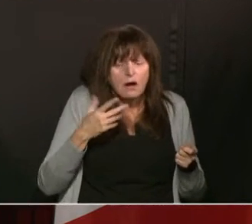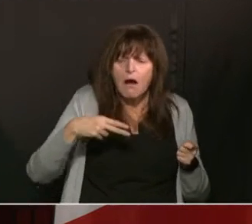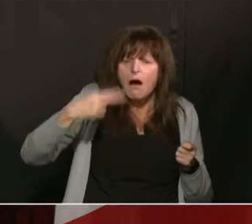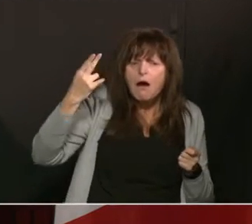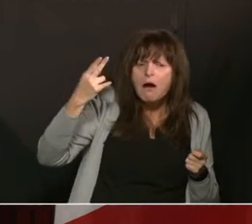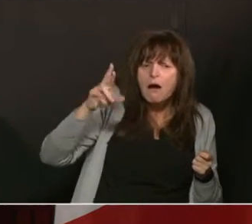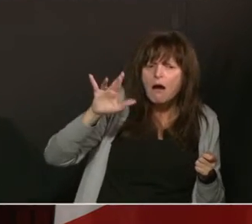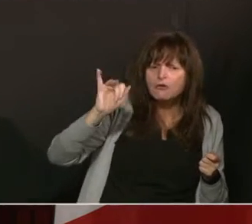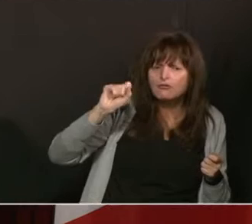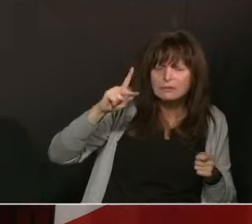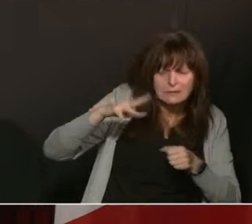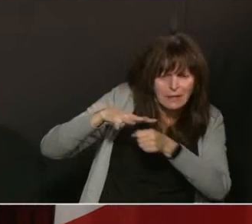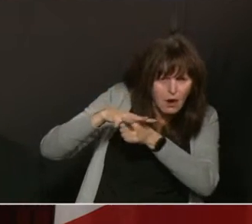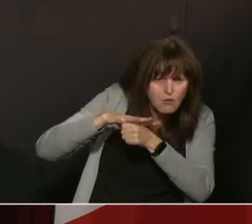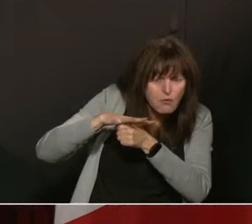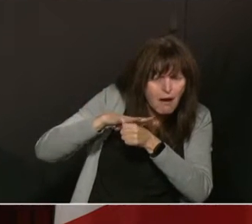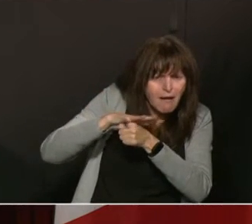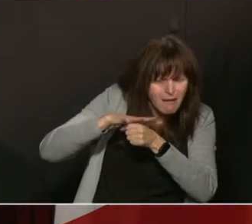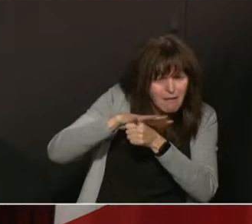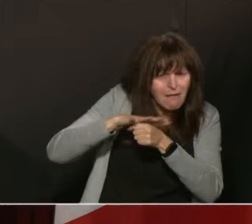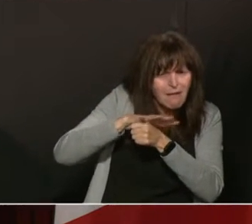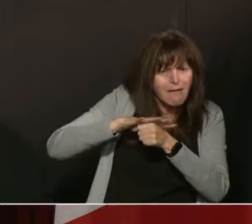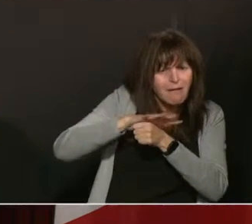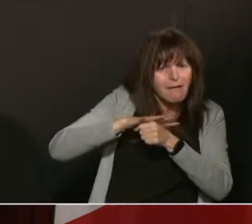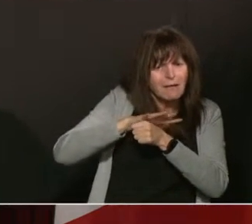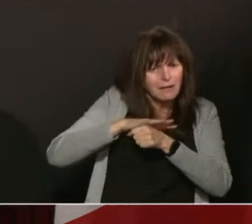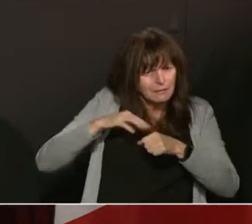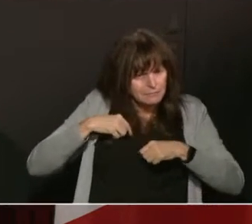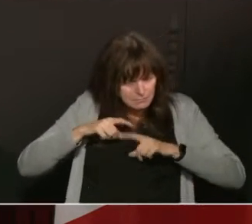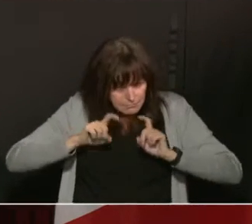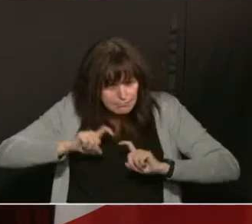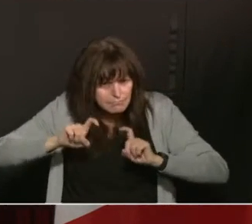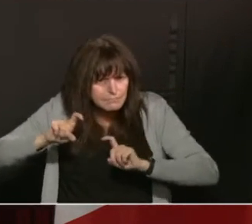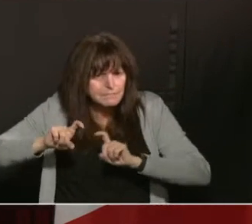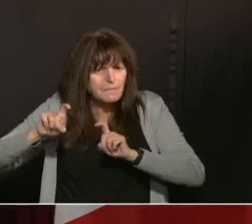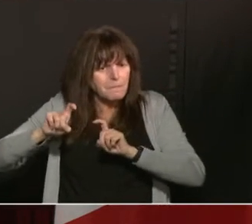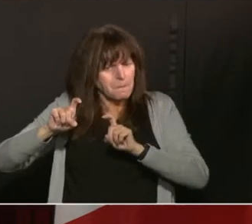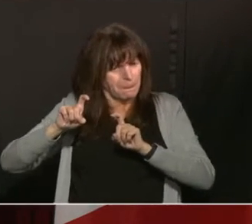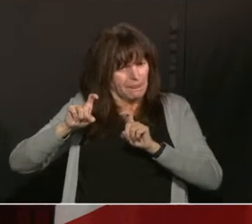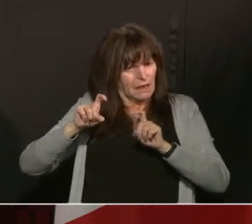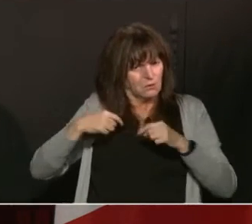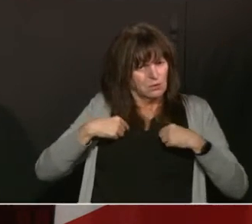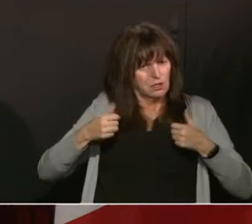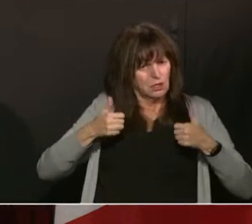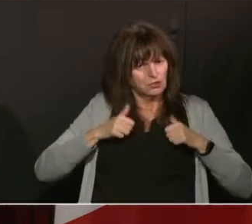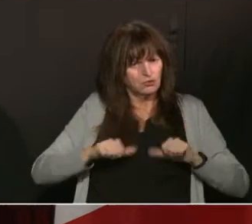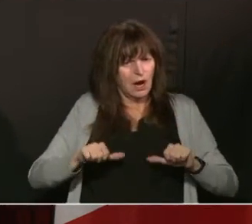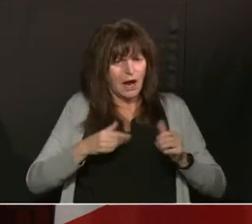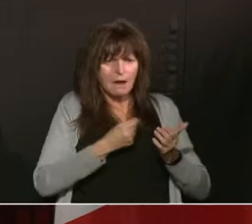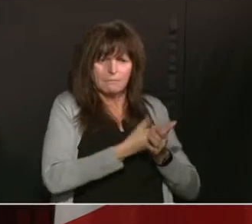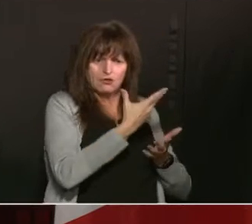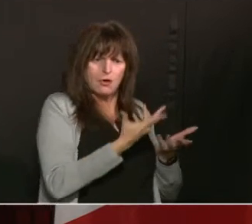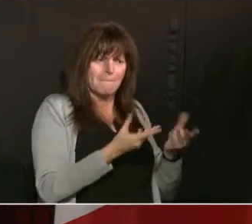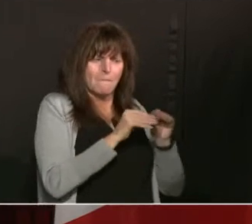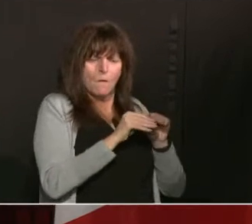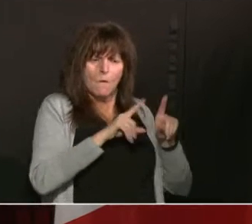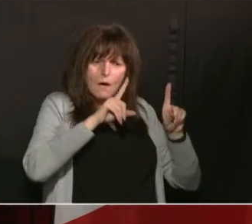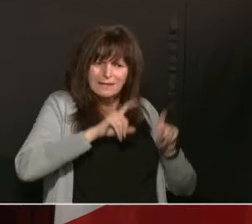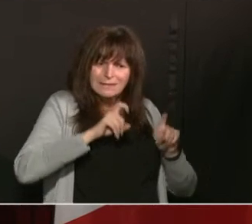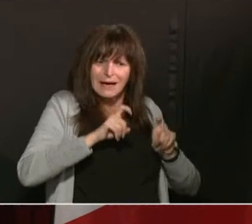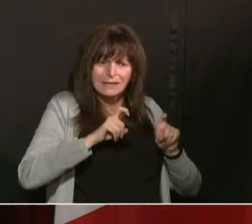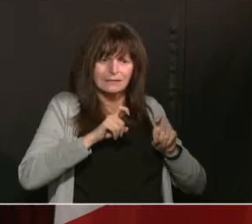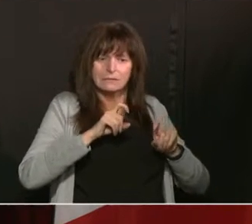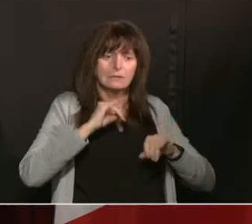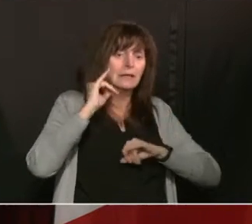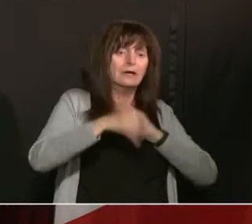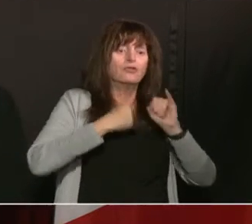use rapid antigen tests. We're aggressively trying to purchase more internationally, nationally, locally,